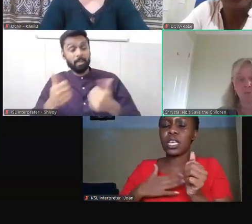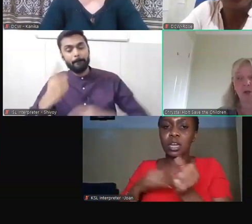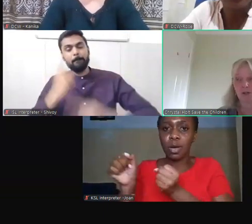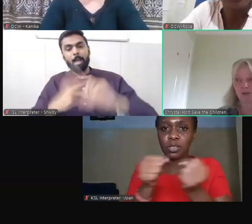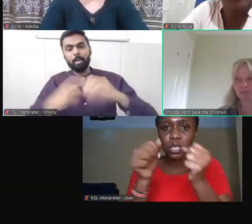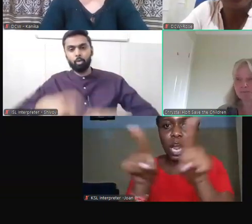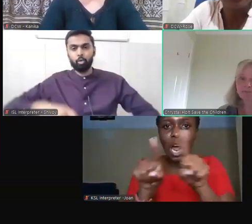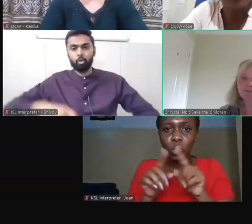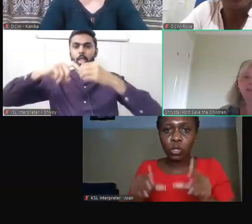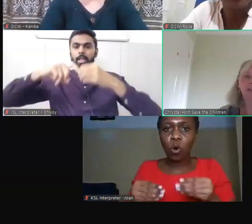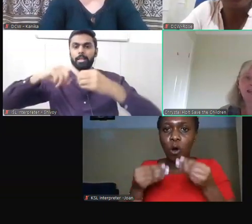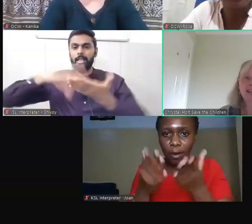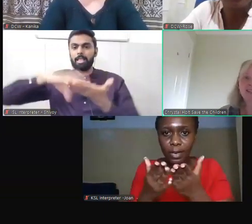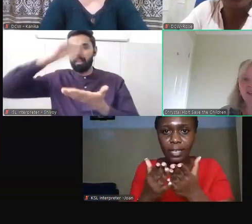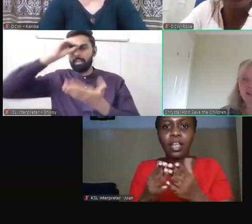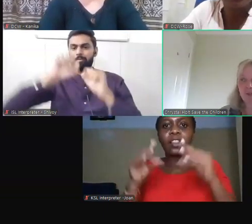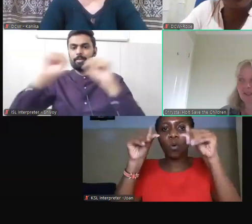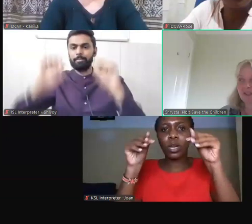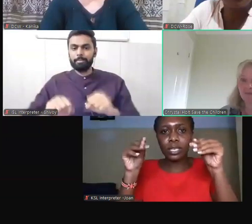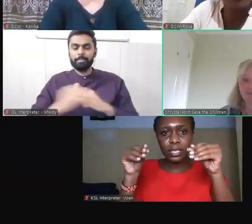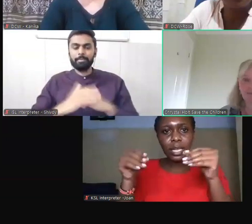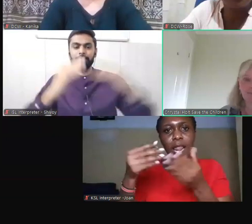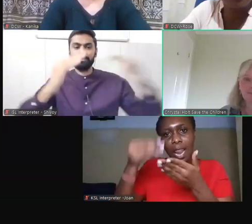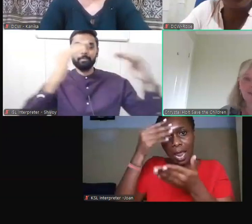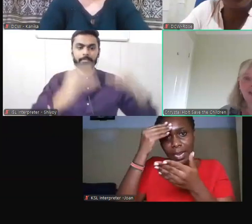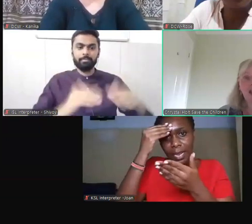learning framework. Next slide, please.